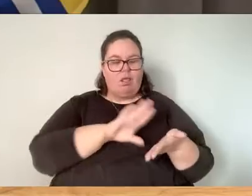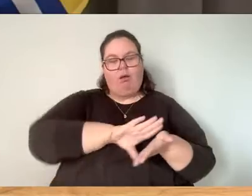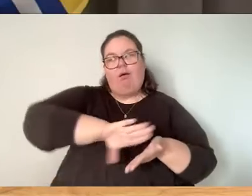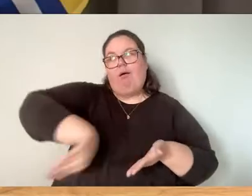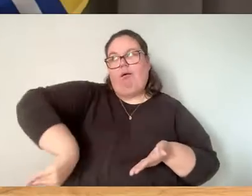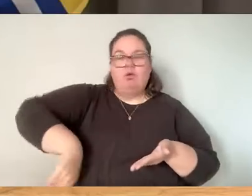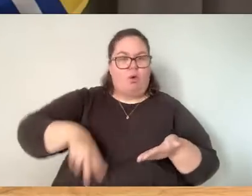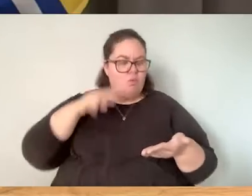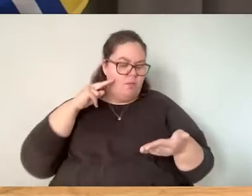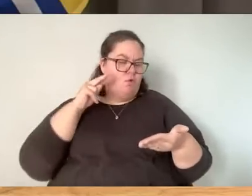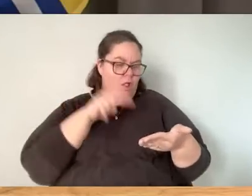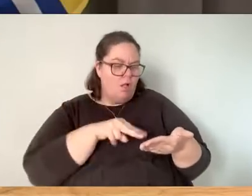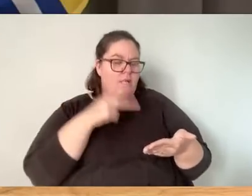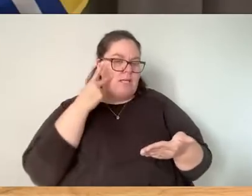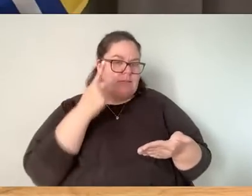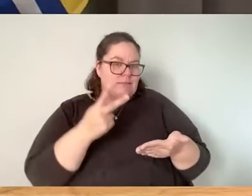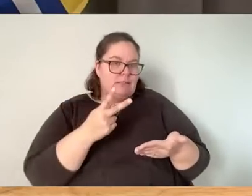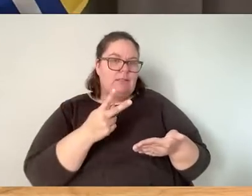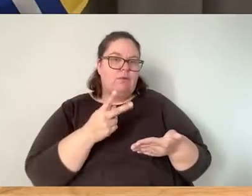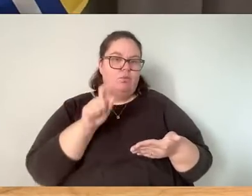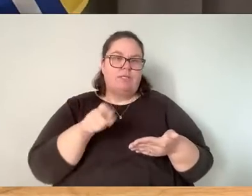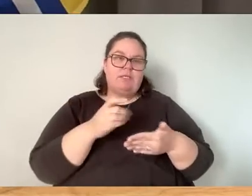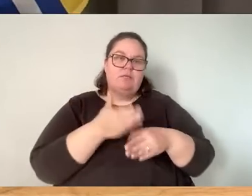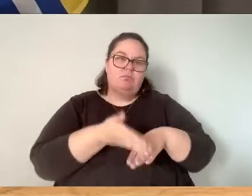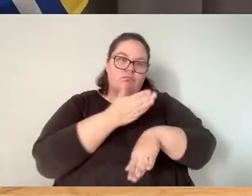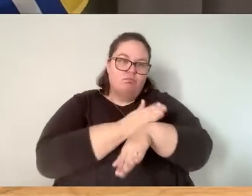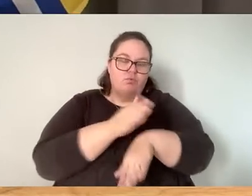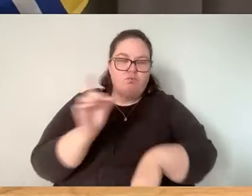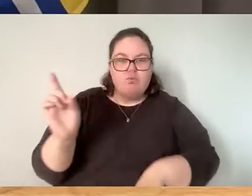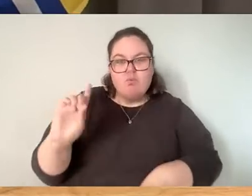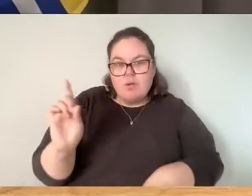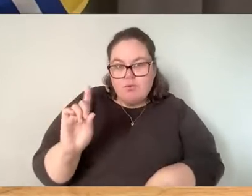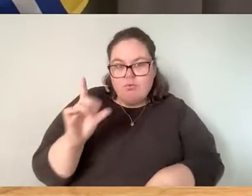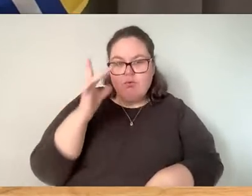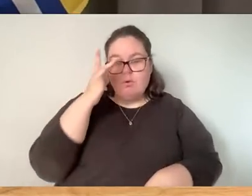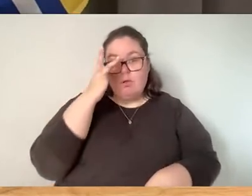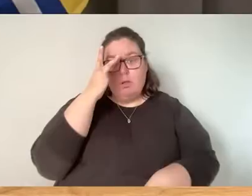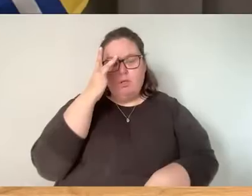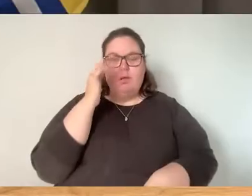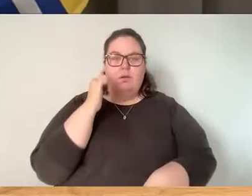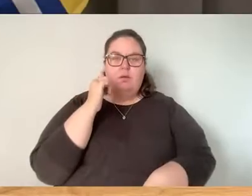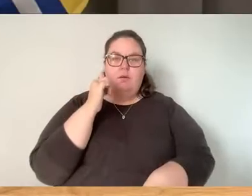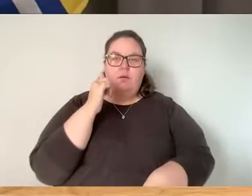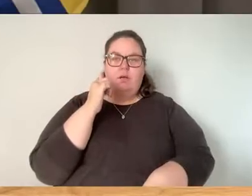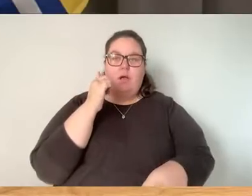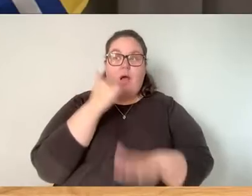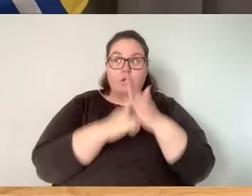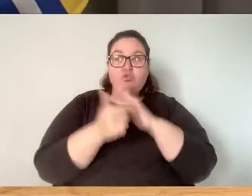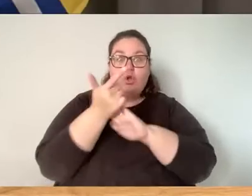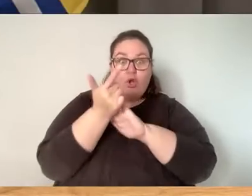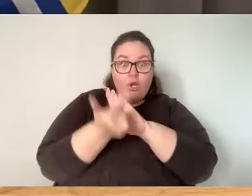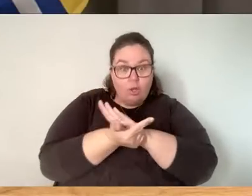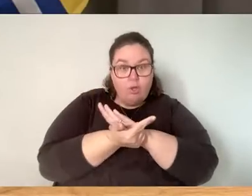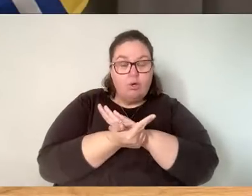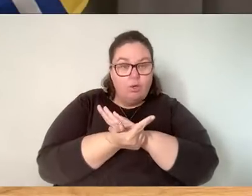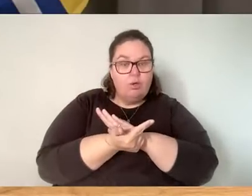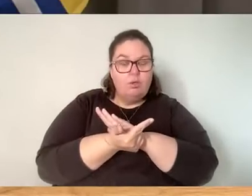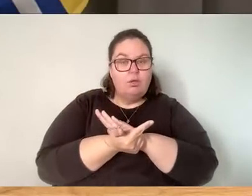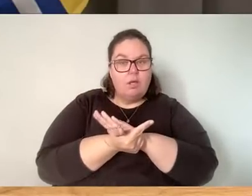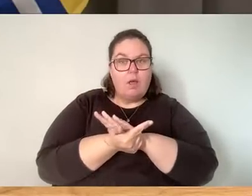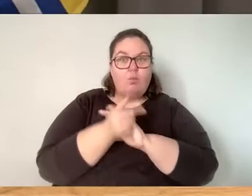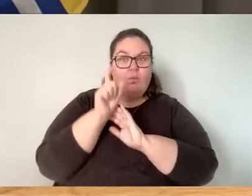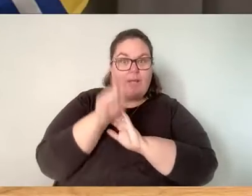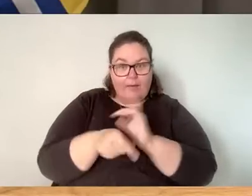them in regulatory in the law, and this is something that we need to do.